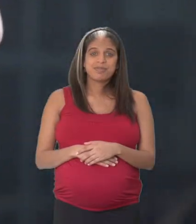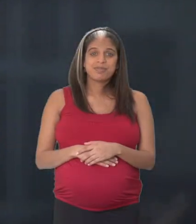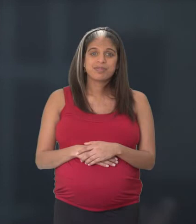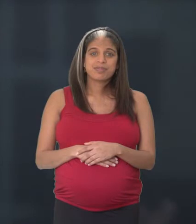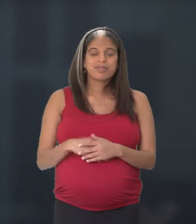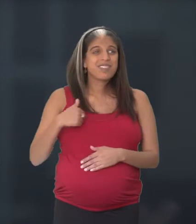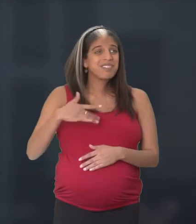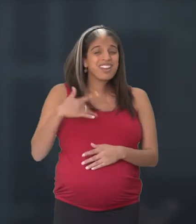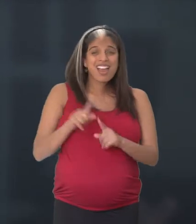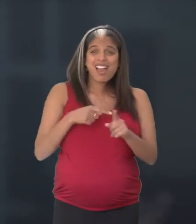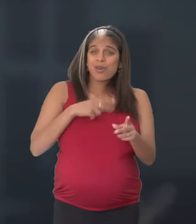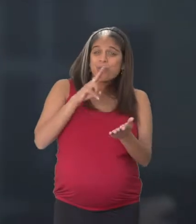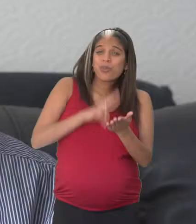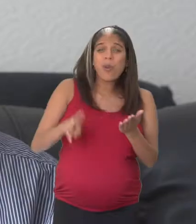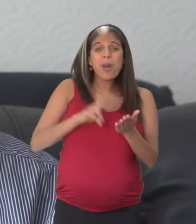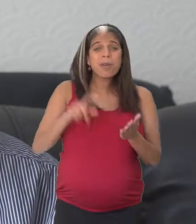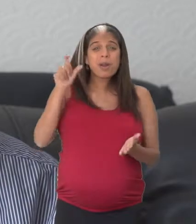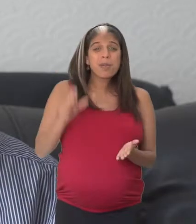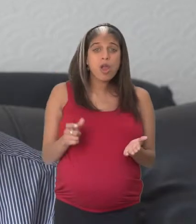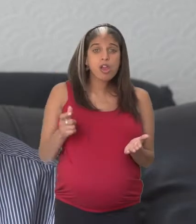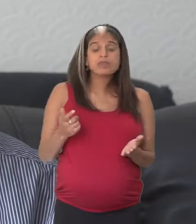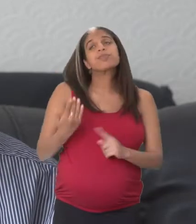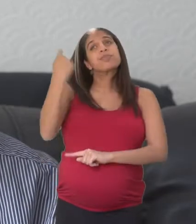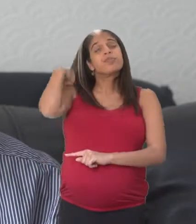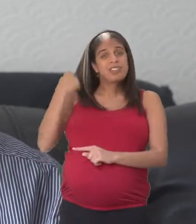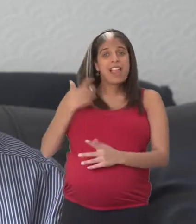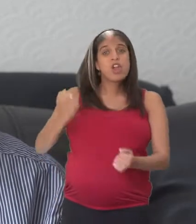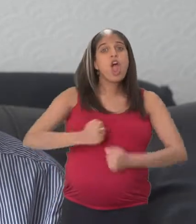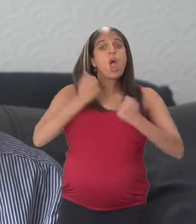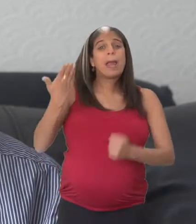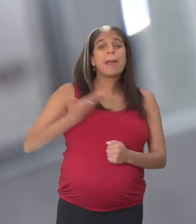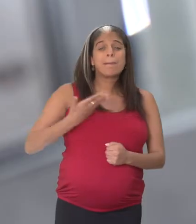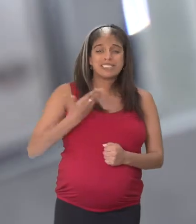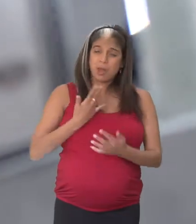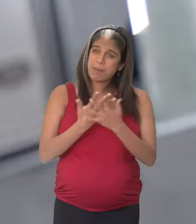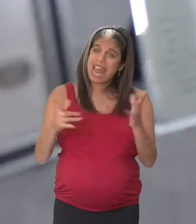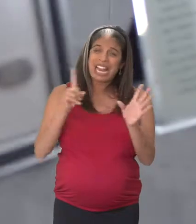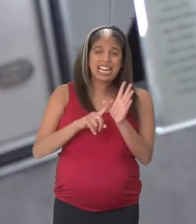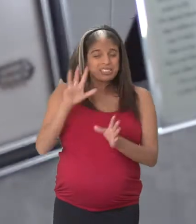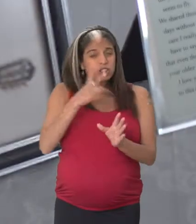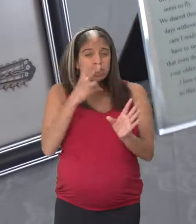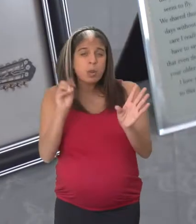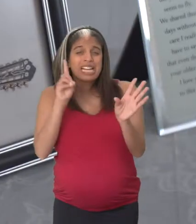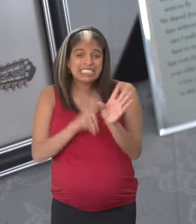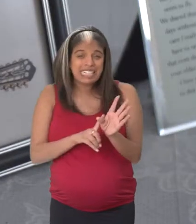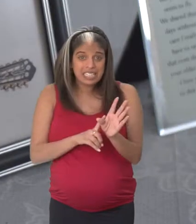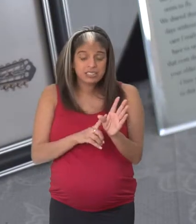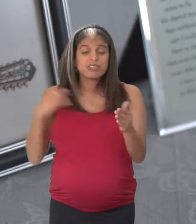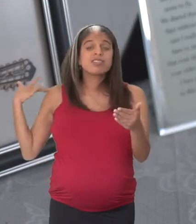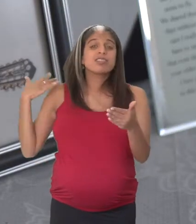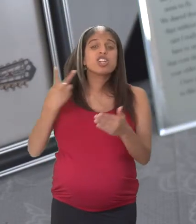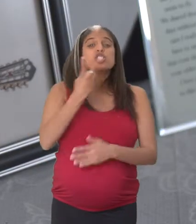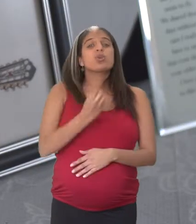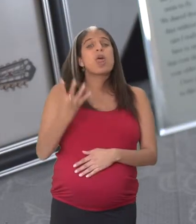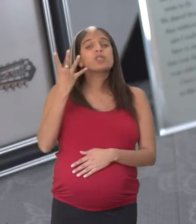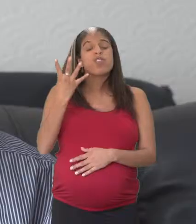I feel I was a normal person. I had my own business for many years, 20 years. And 2004,